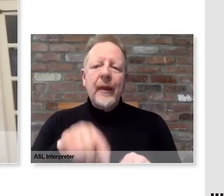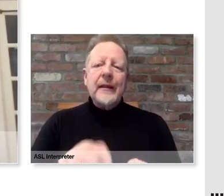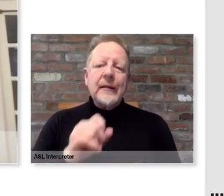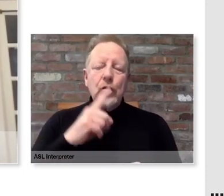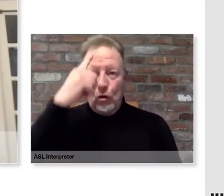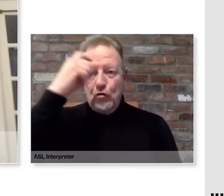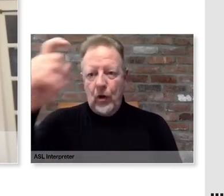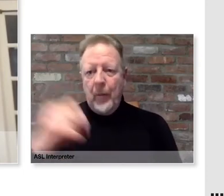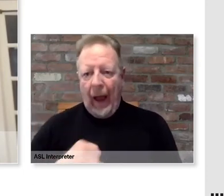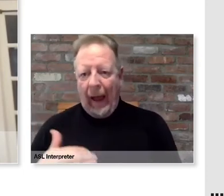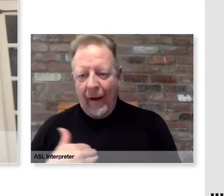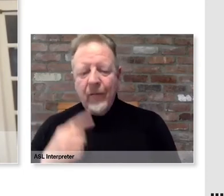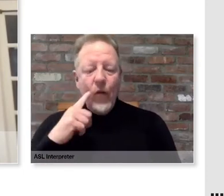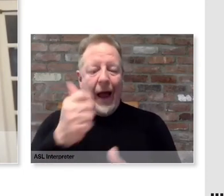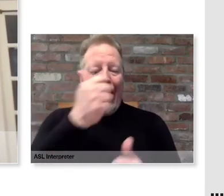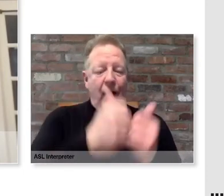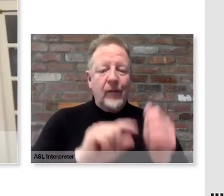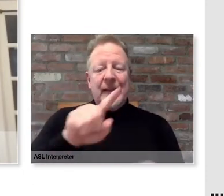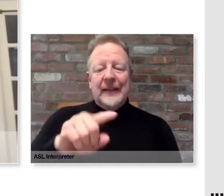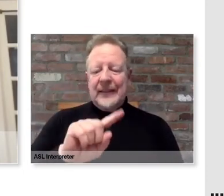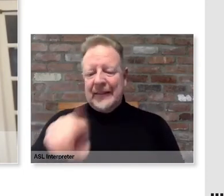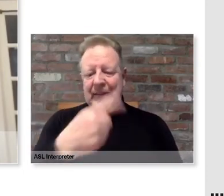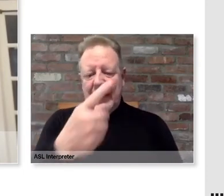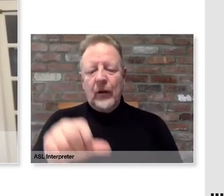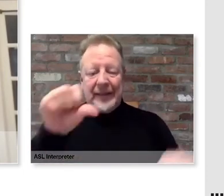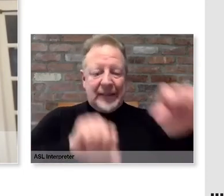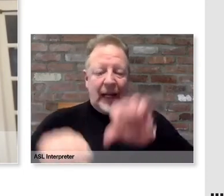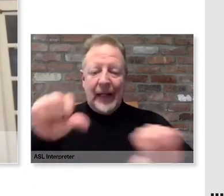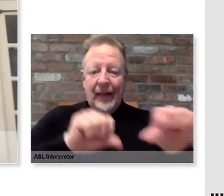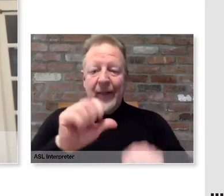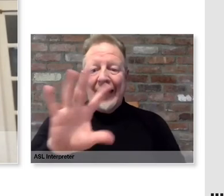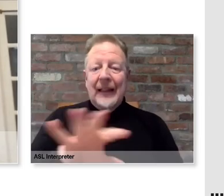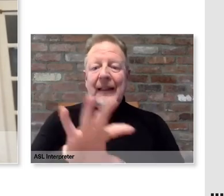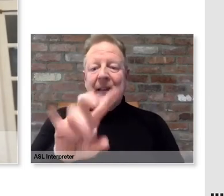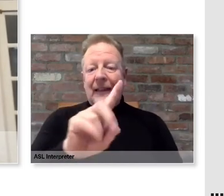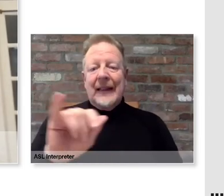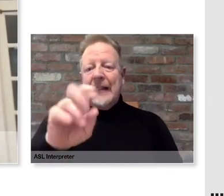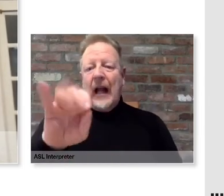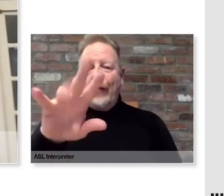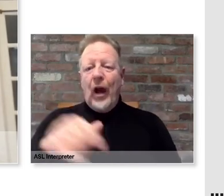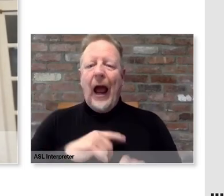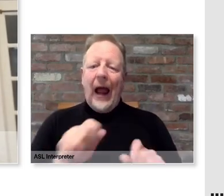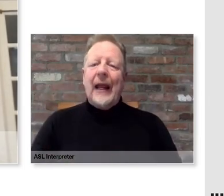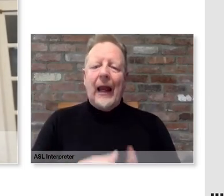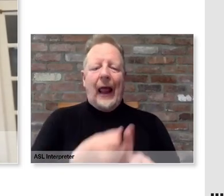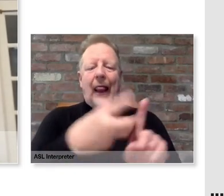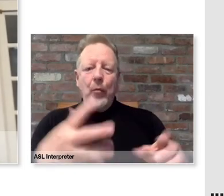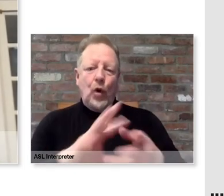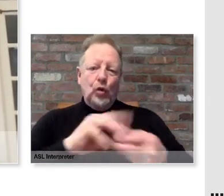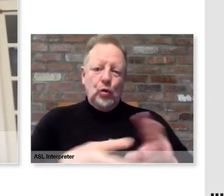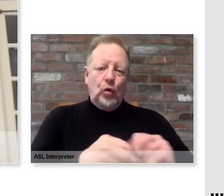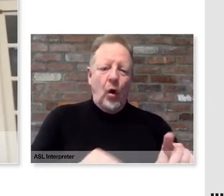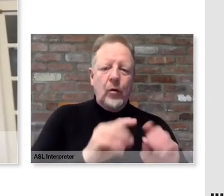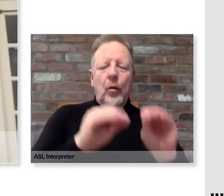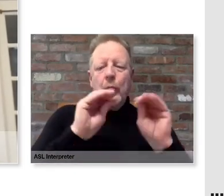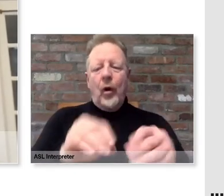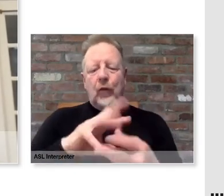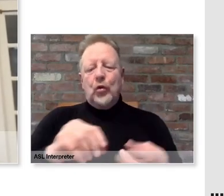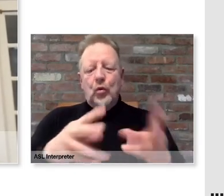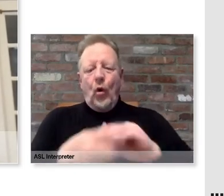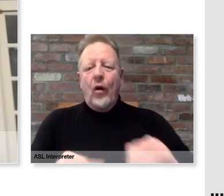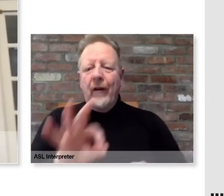right? For every single scientific discovery, I could tell a story about it, right? Like put it into kind of a story form,